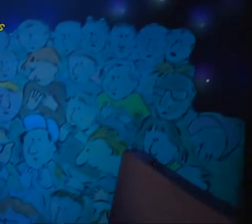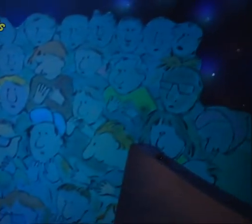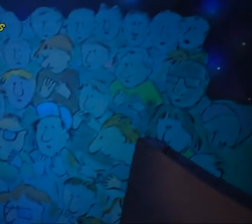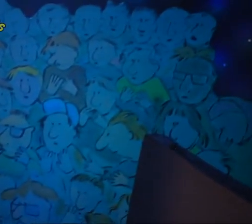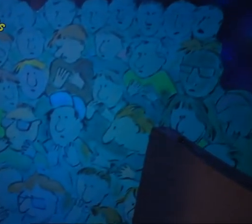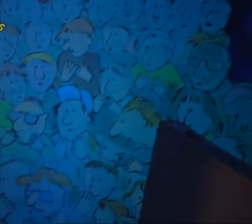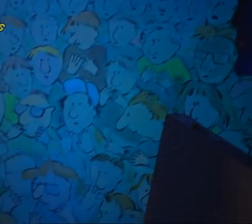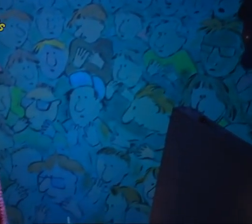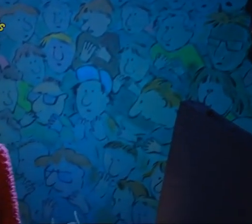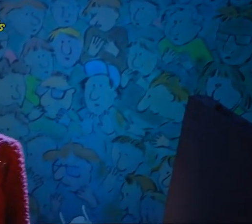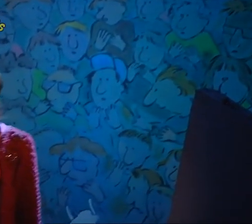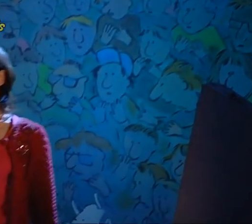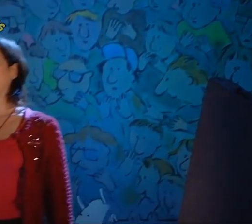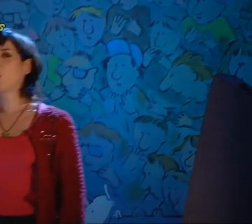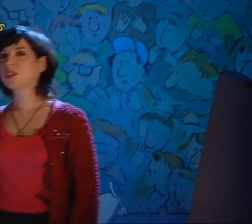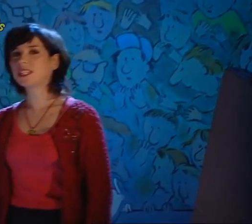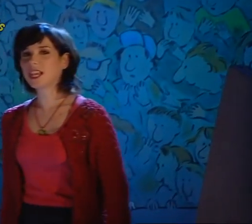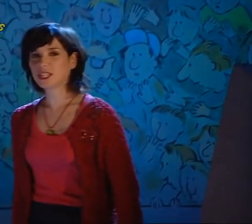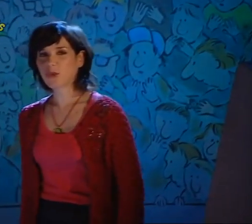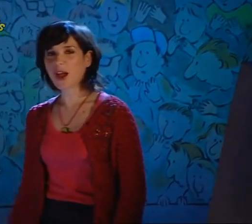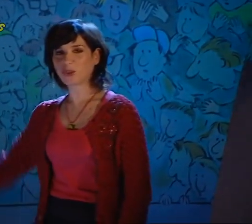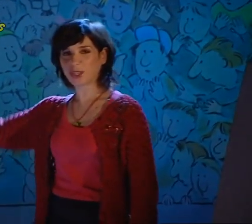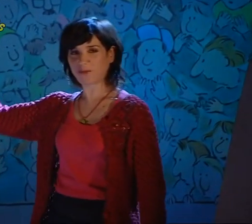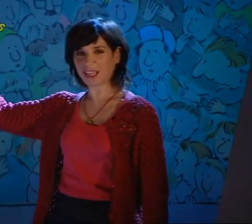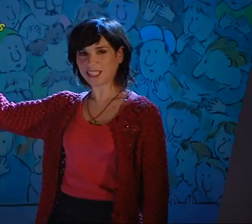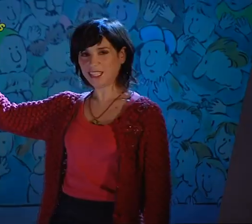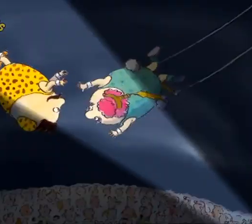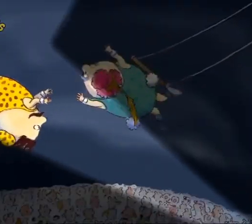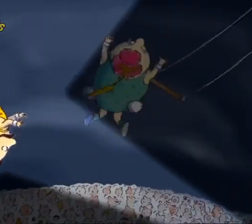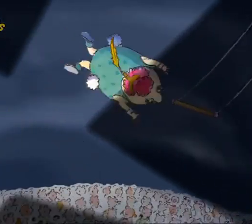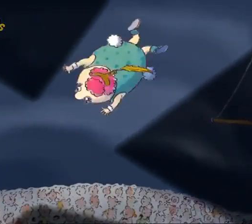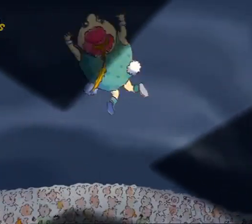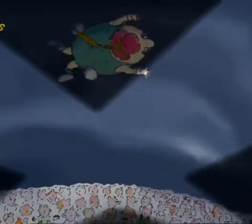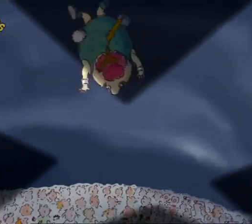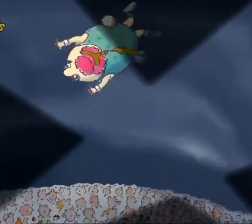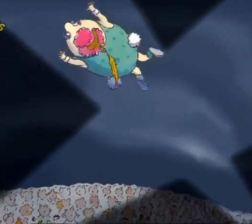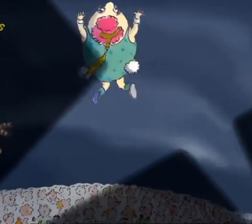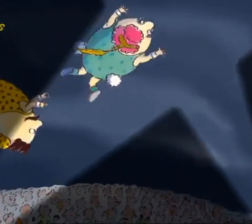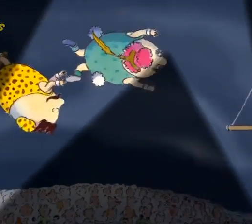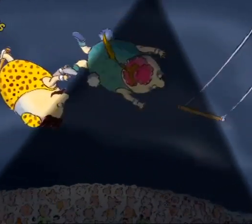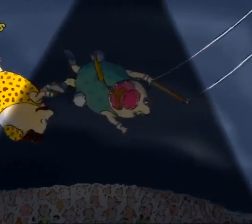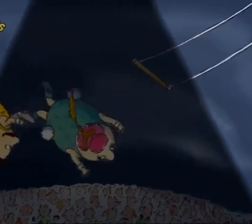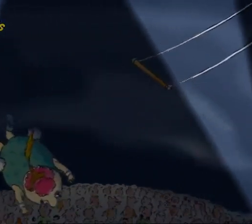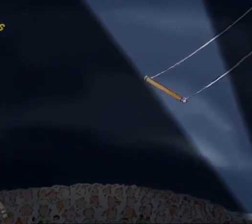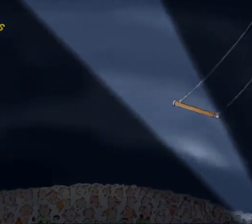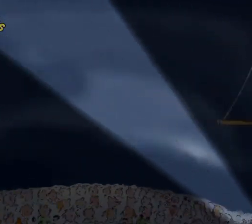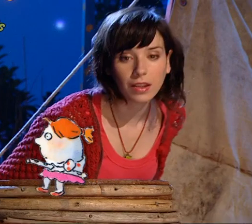At showtime, the Tumbling Dumpties brought the circus crowd to its feet with breathtaking displays of